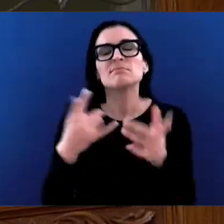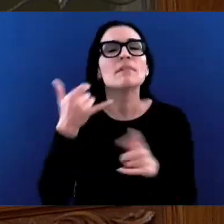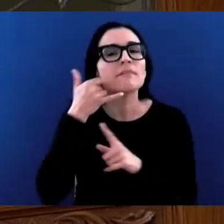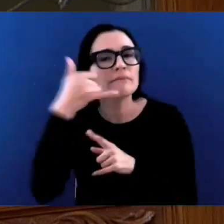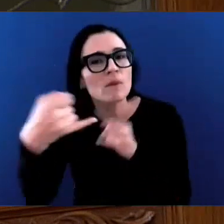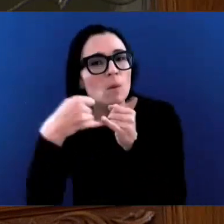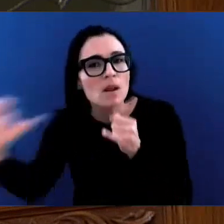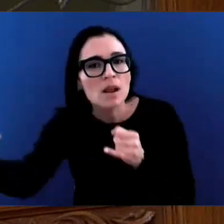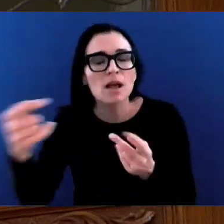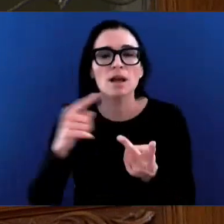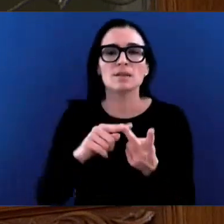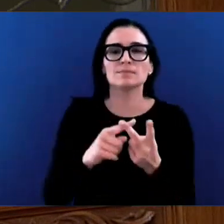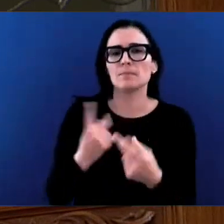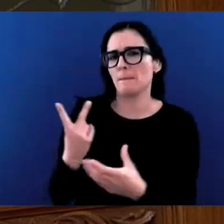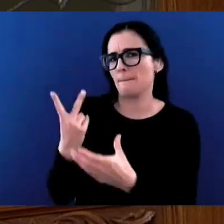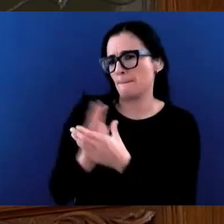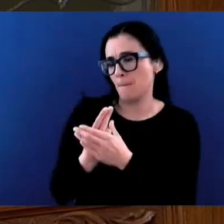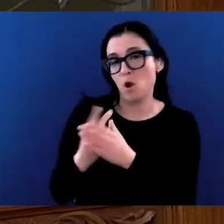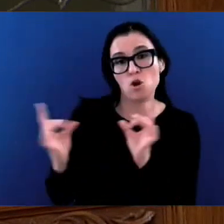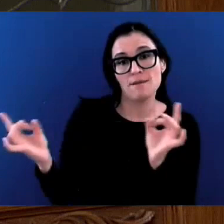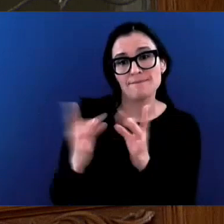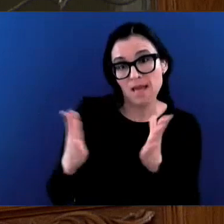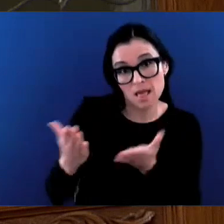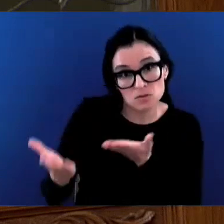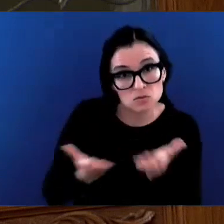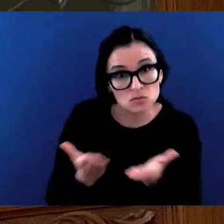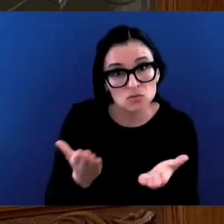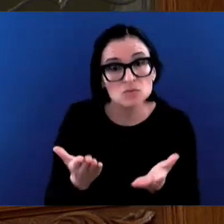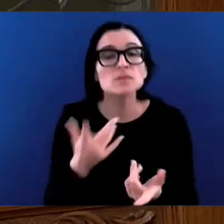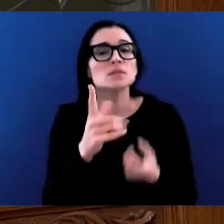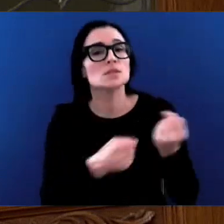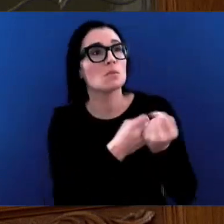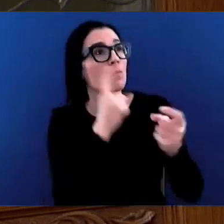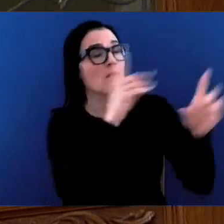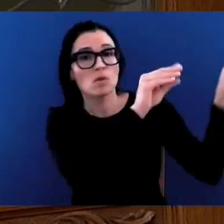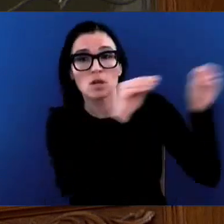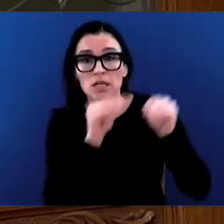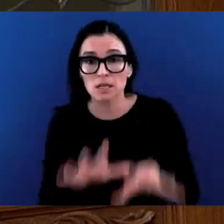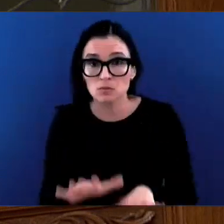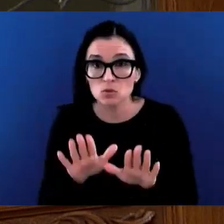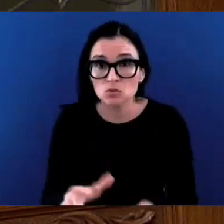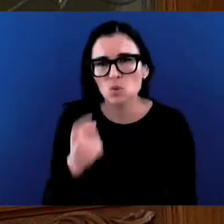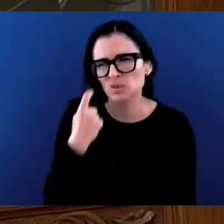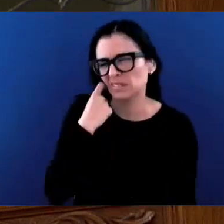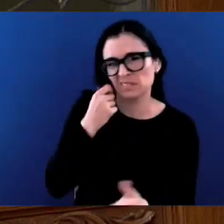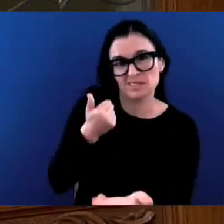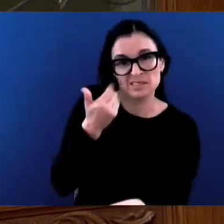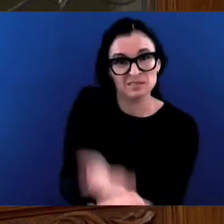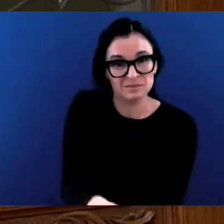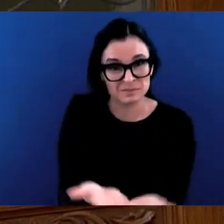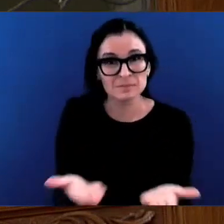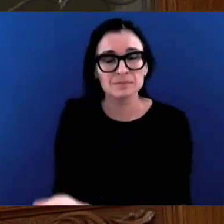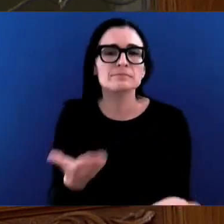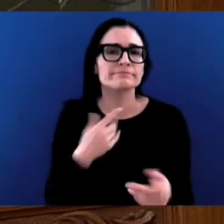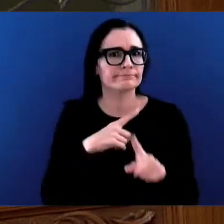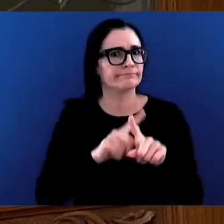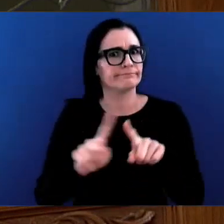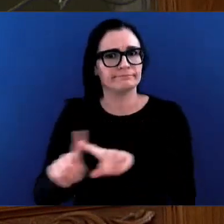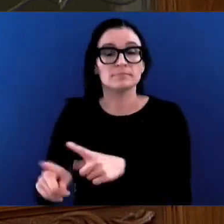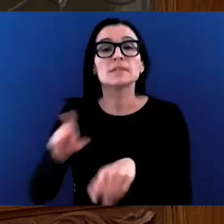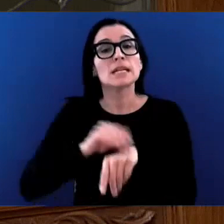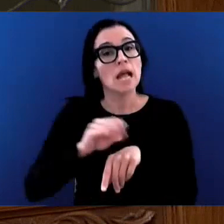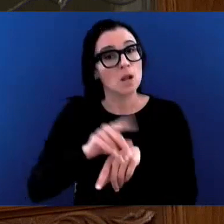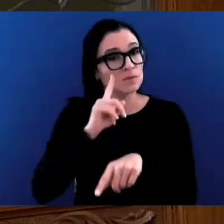and newcomers, and counselling for people who experience violence. There are also programs working to break the cycles of violence by